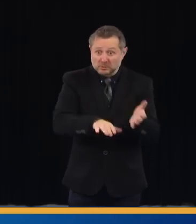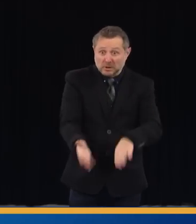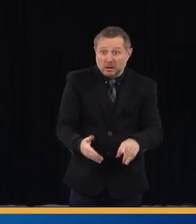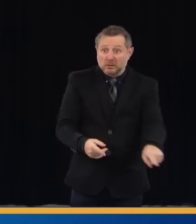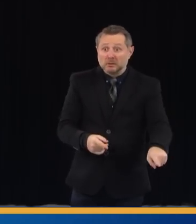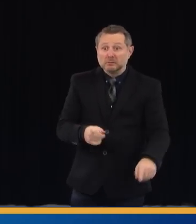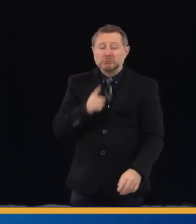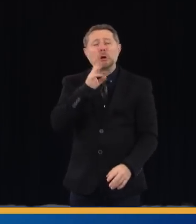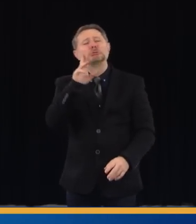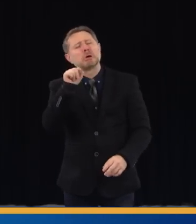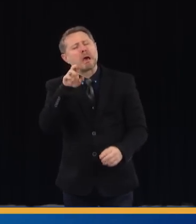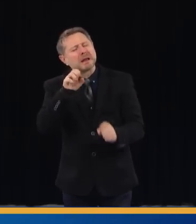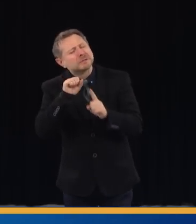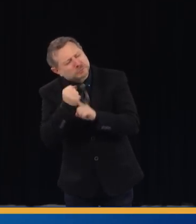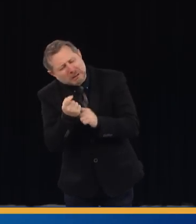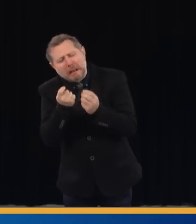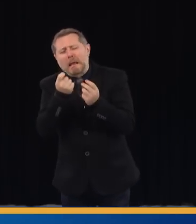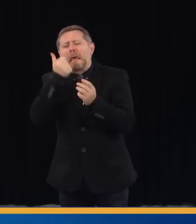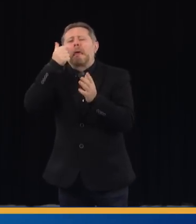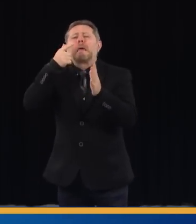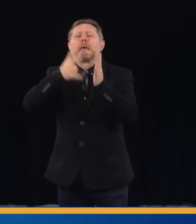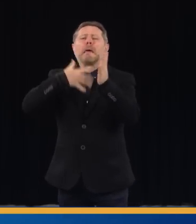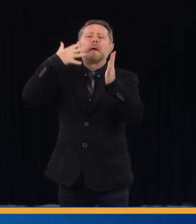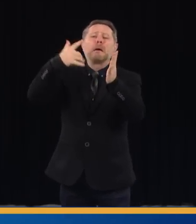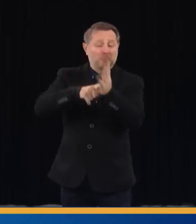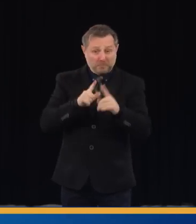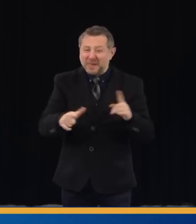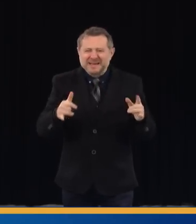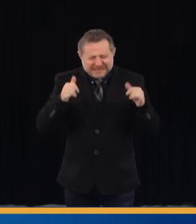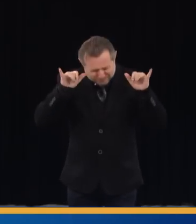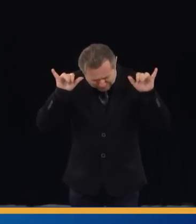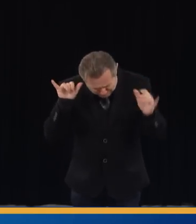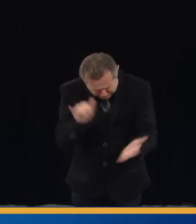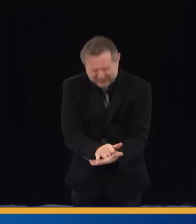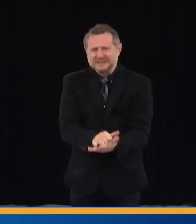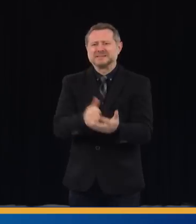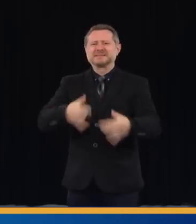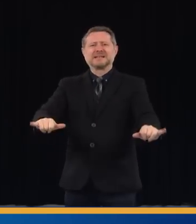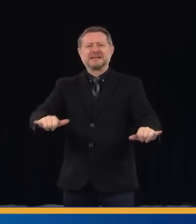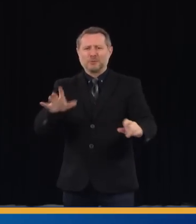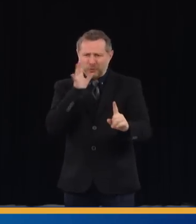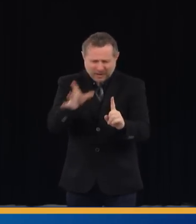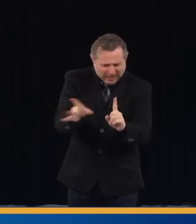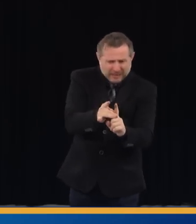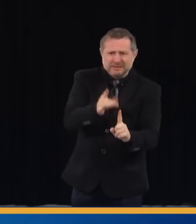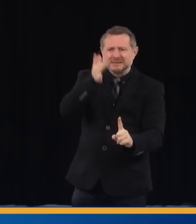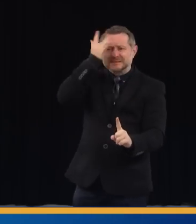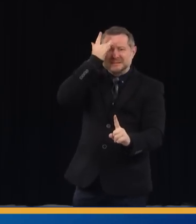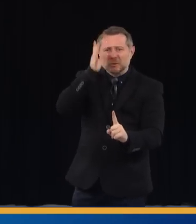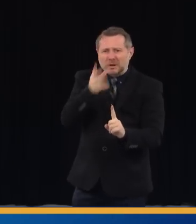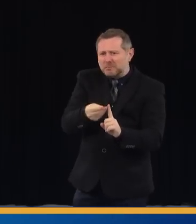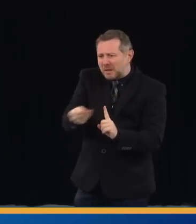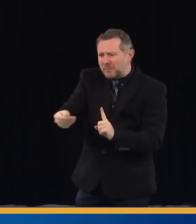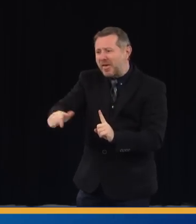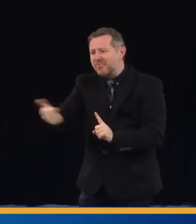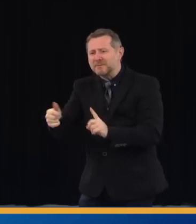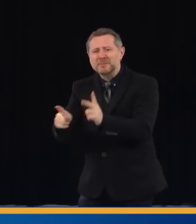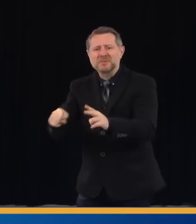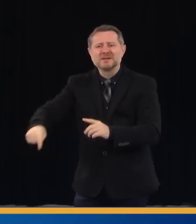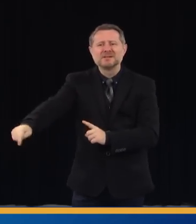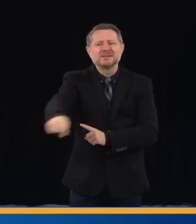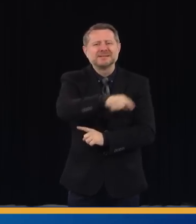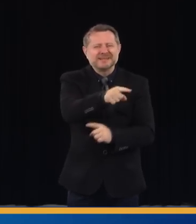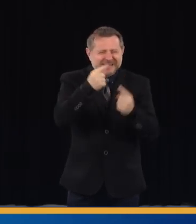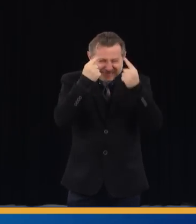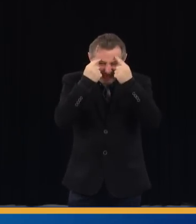it can. But you get infected, you give it to someone else. So think about somebody